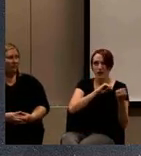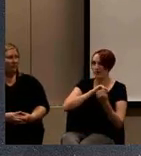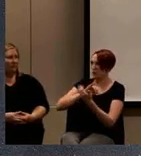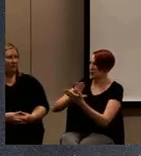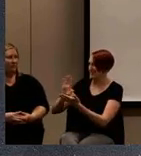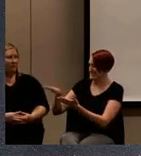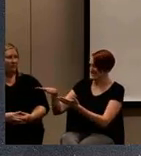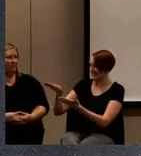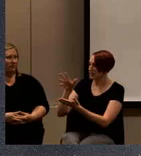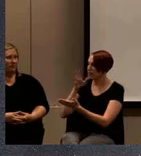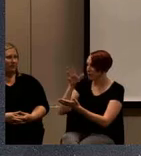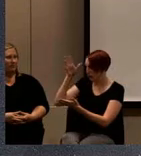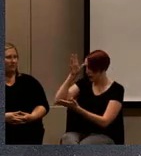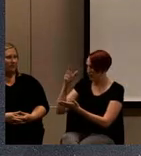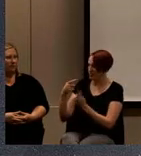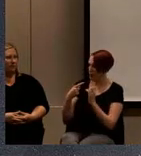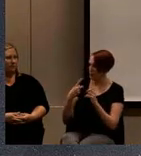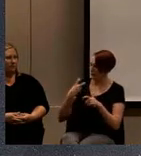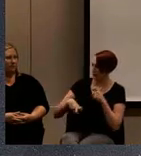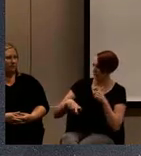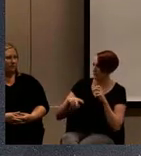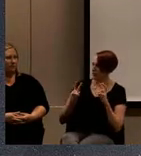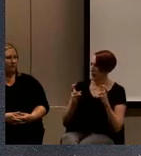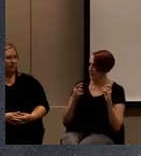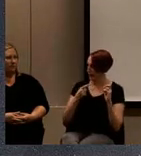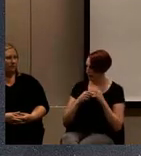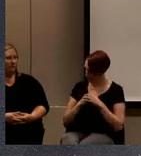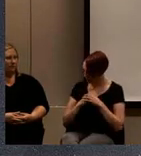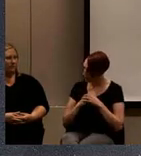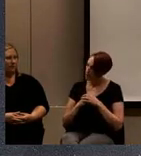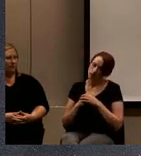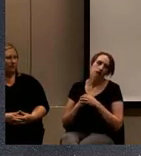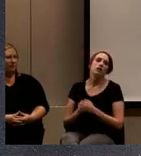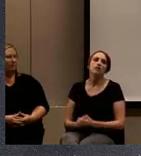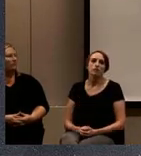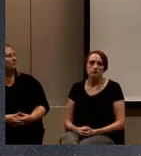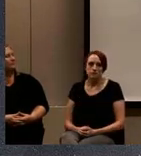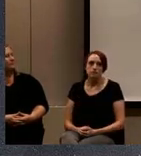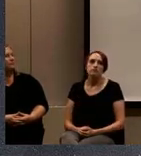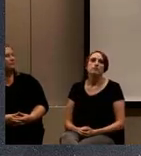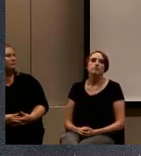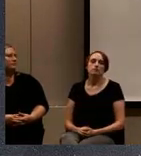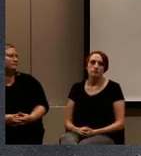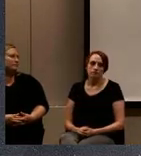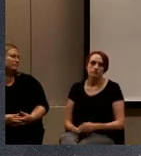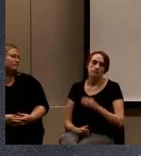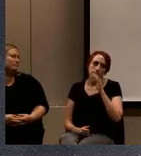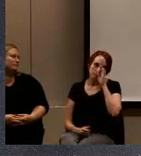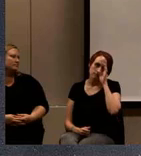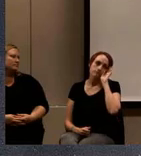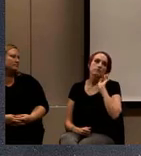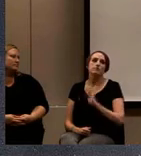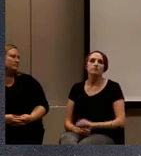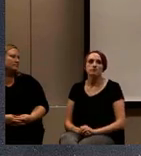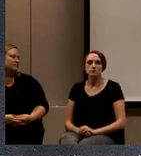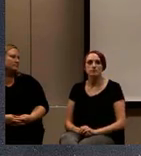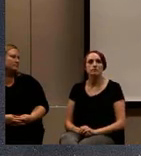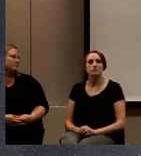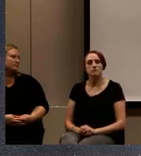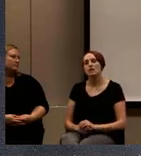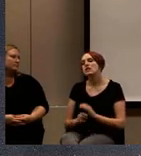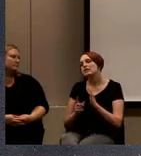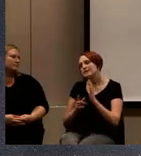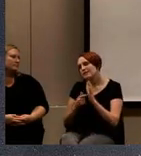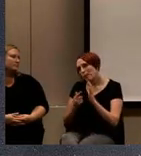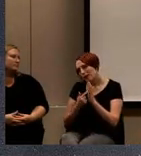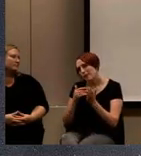is the most typical situation. I mean, you do have situations where maybe it's a younger sibling talking to them, or their physician, or someone